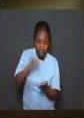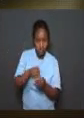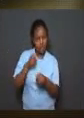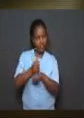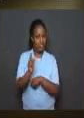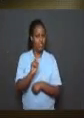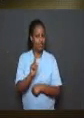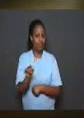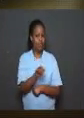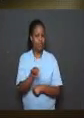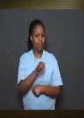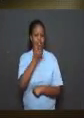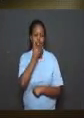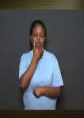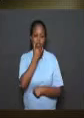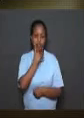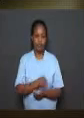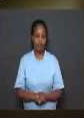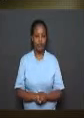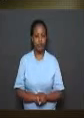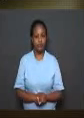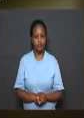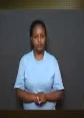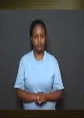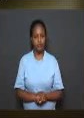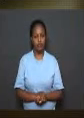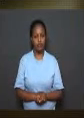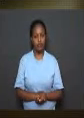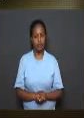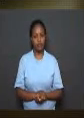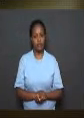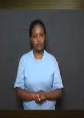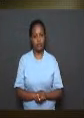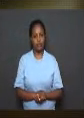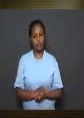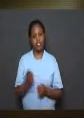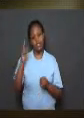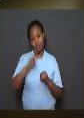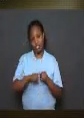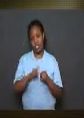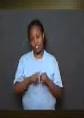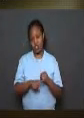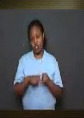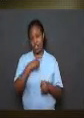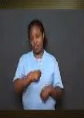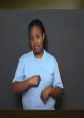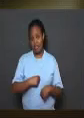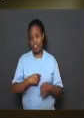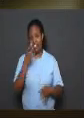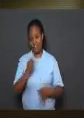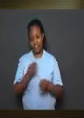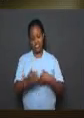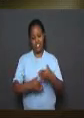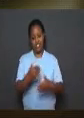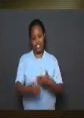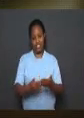acquitted or convicted in the past. The final element of due process of